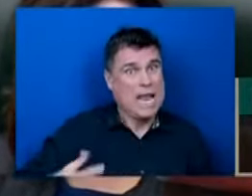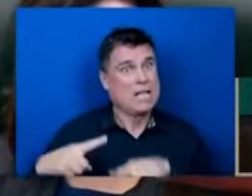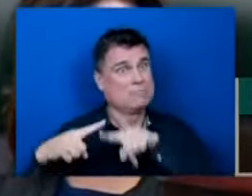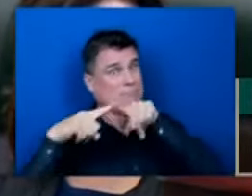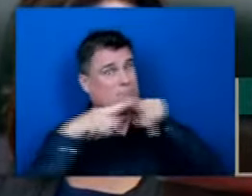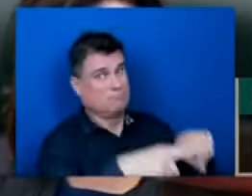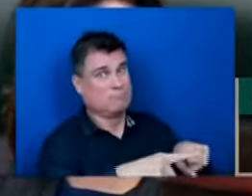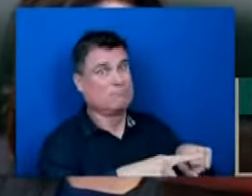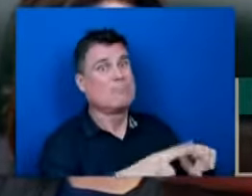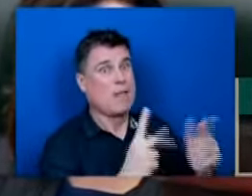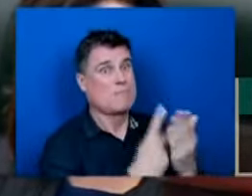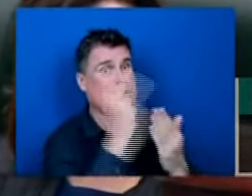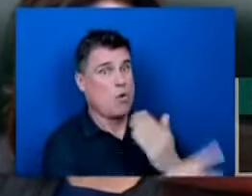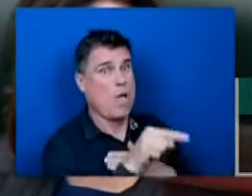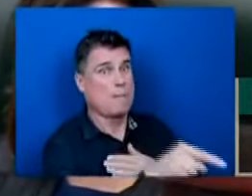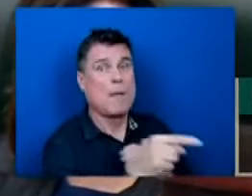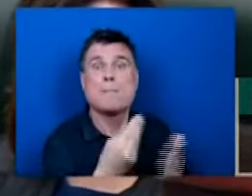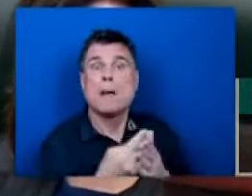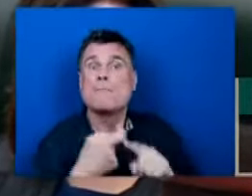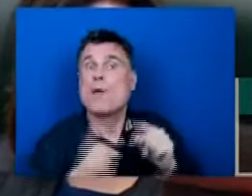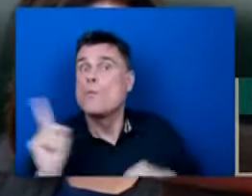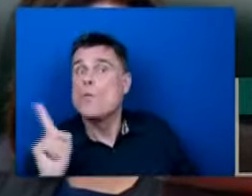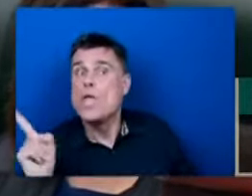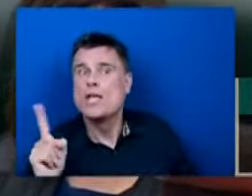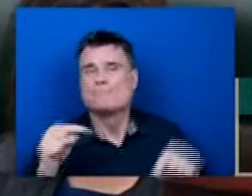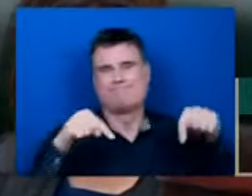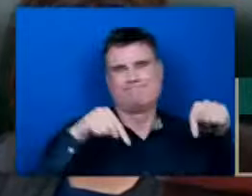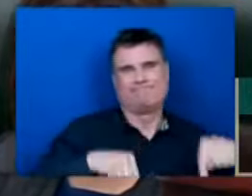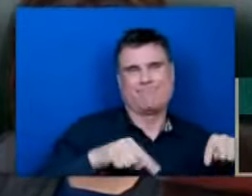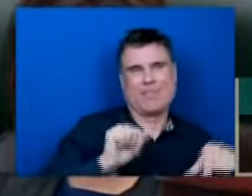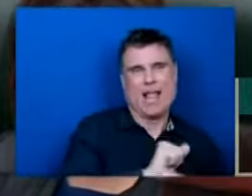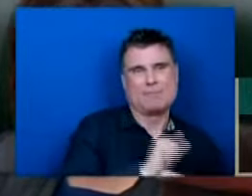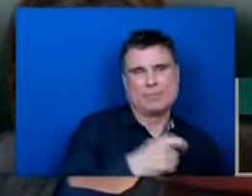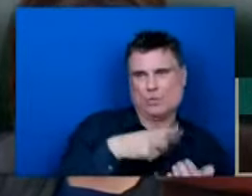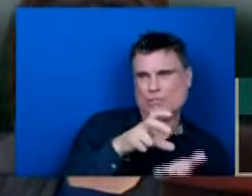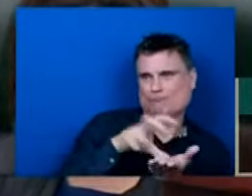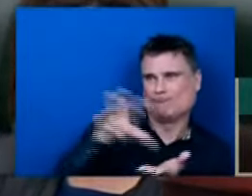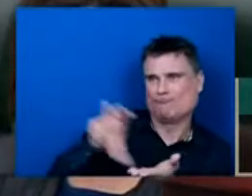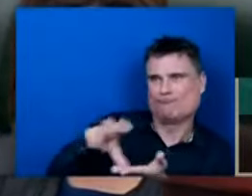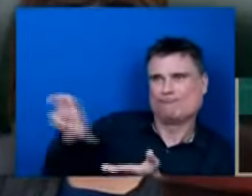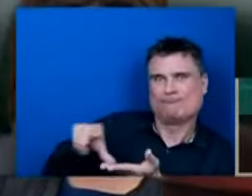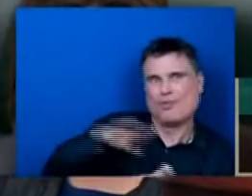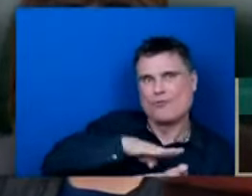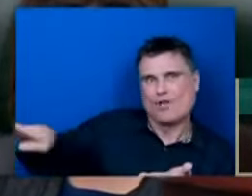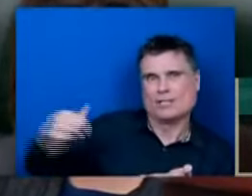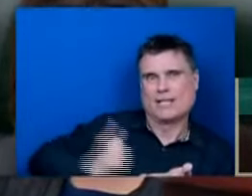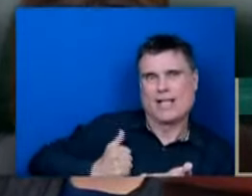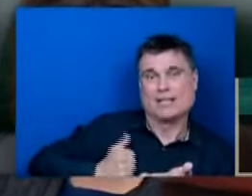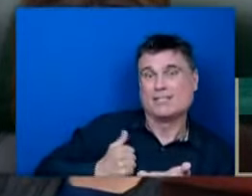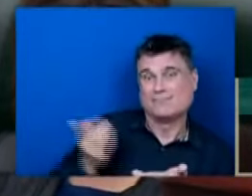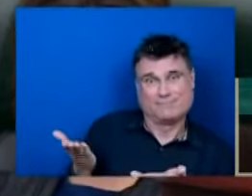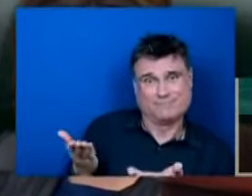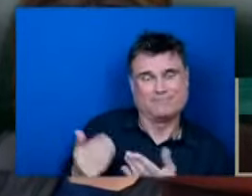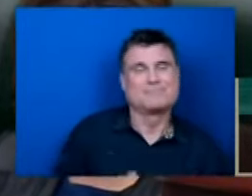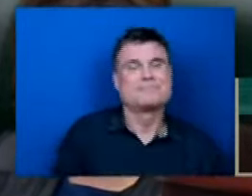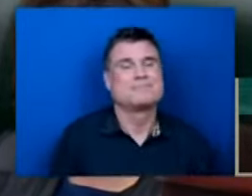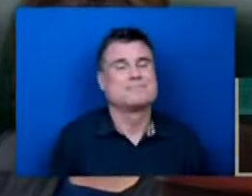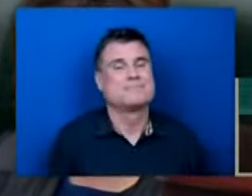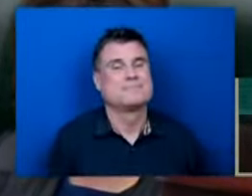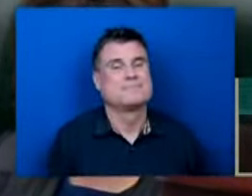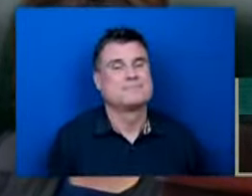signs of life, the Canadian economy continues to struggle with tepid productivity growth and competitiveness